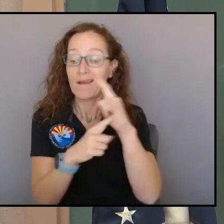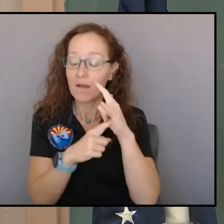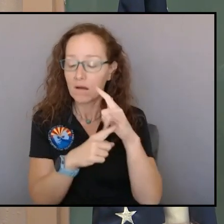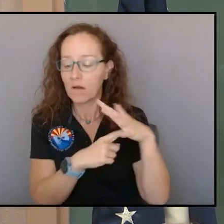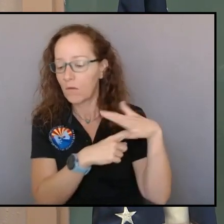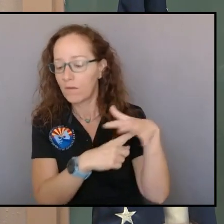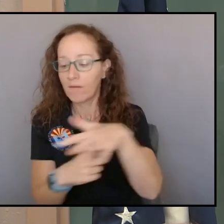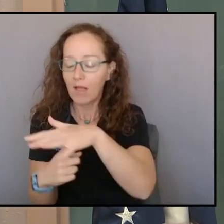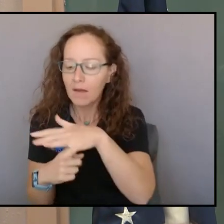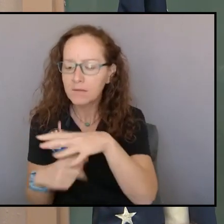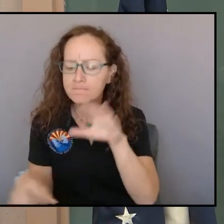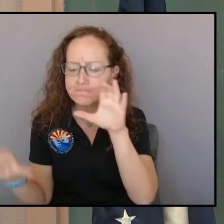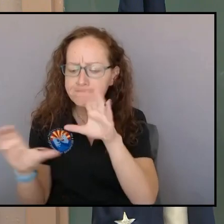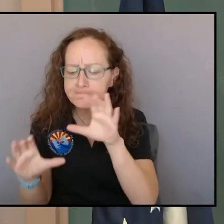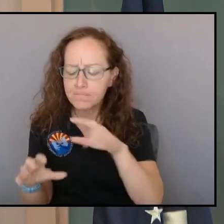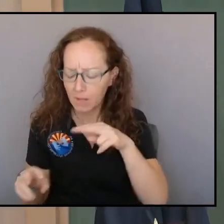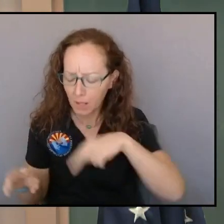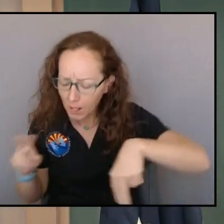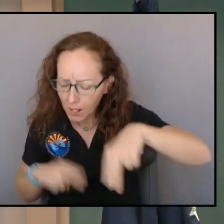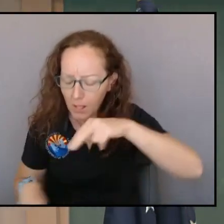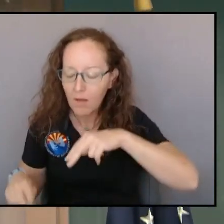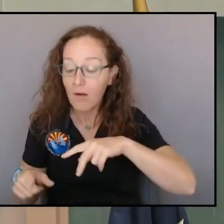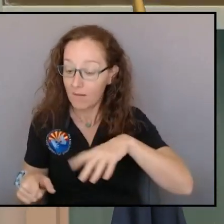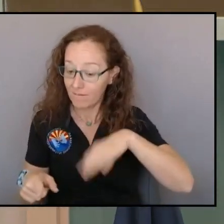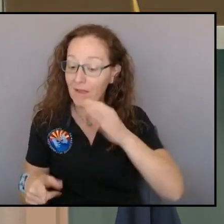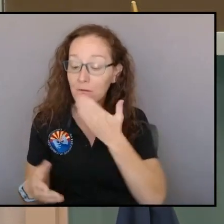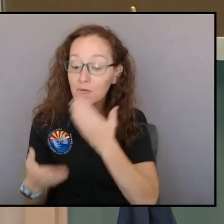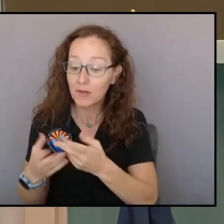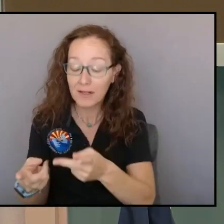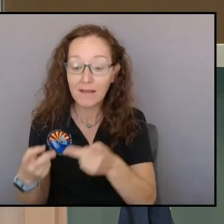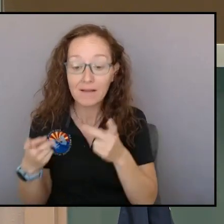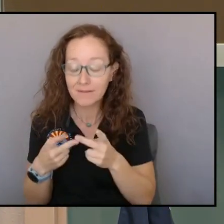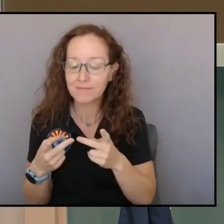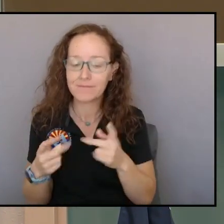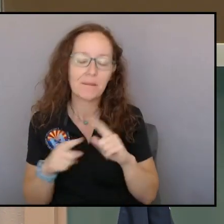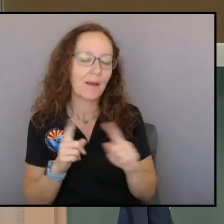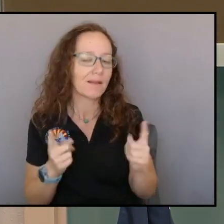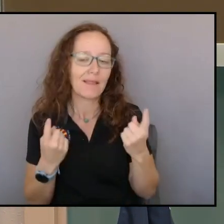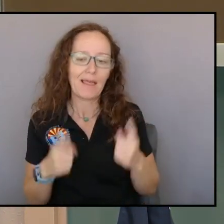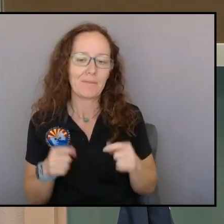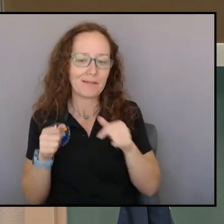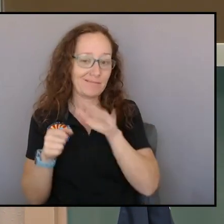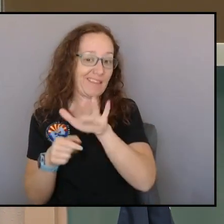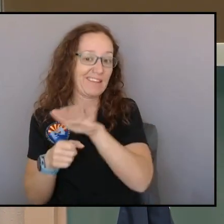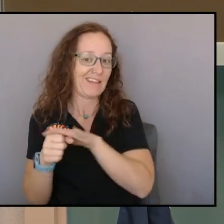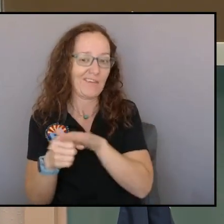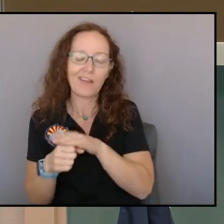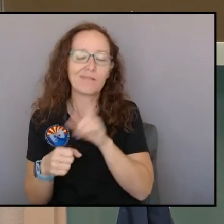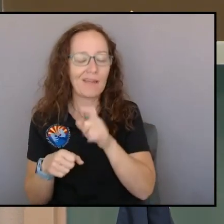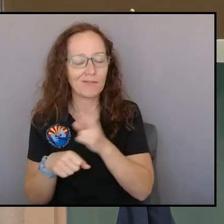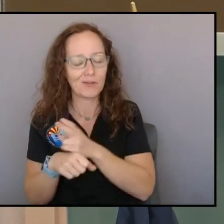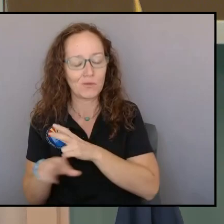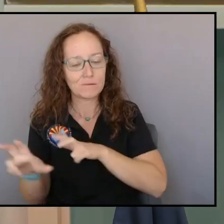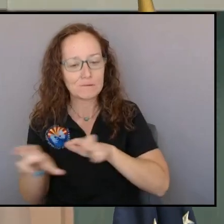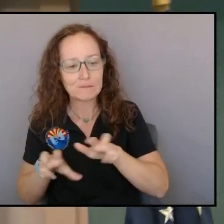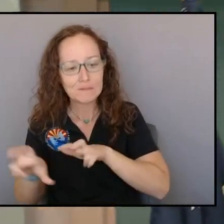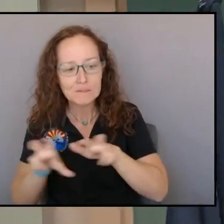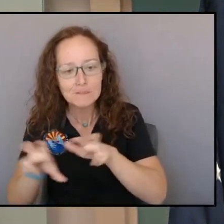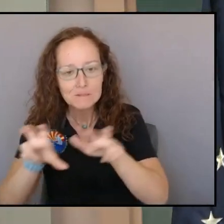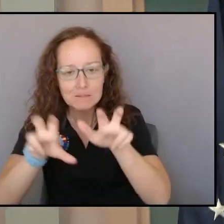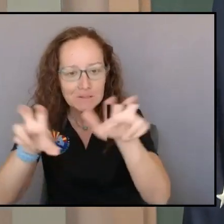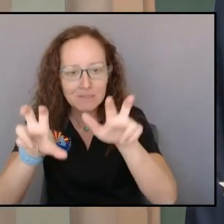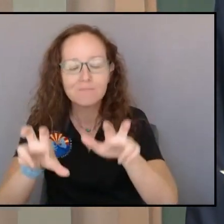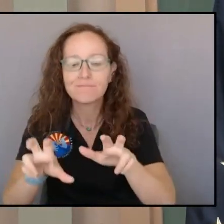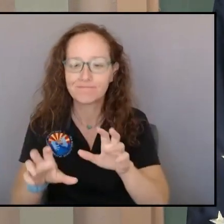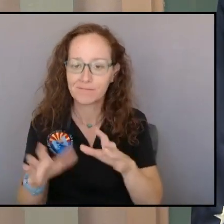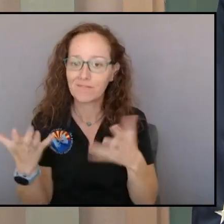foot. But we've identified some very good lines that we're going to start working on in the next few days and